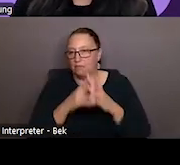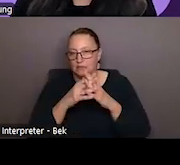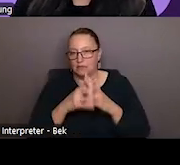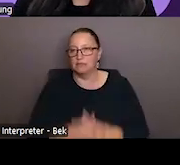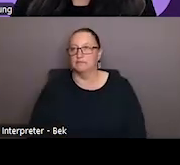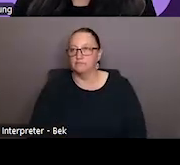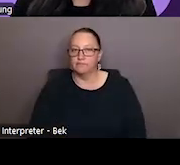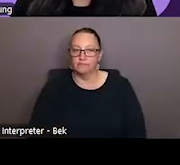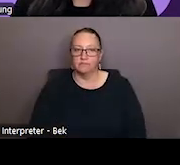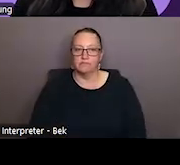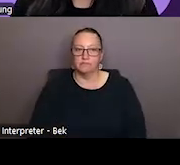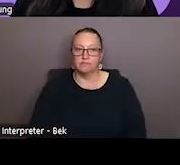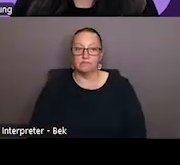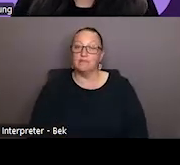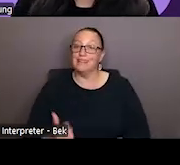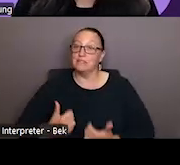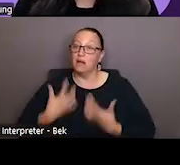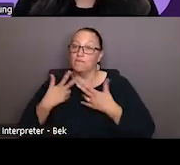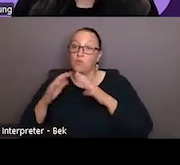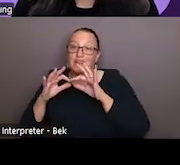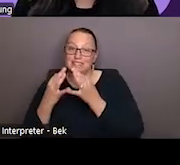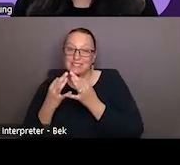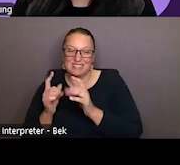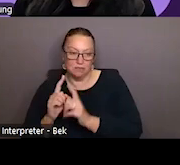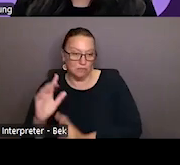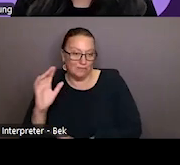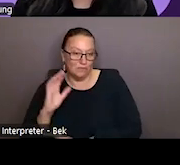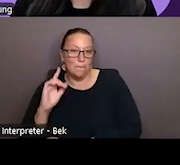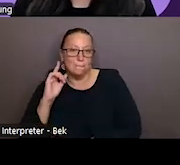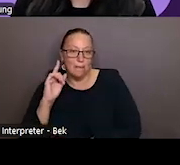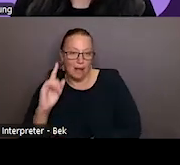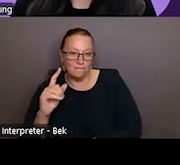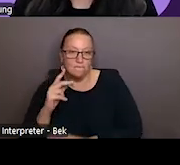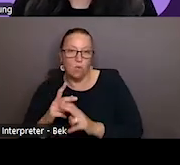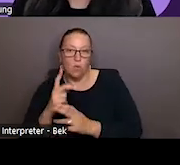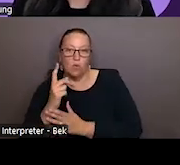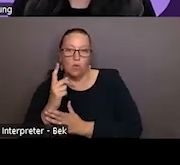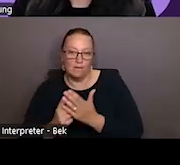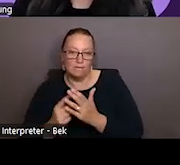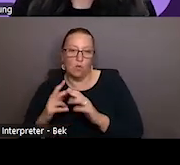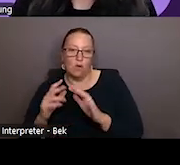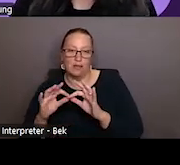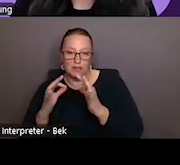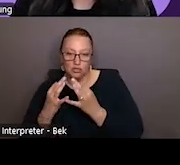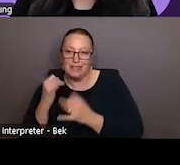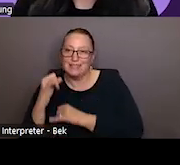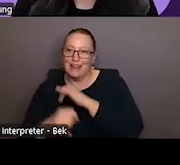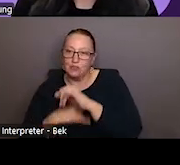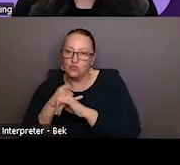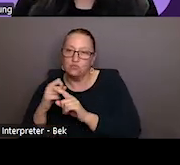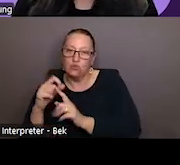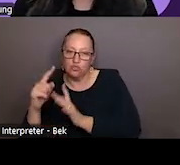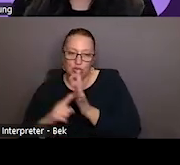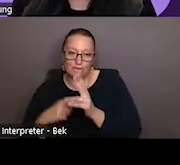Inspire Organization, same as before, but this category is for an international project of